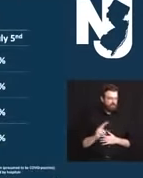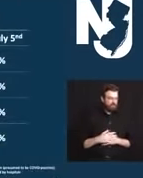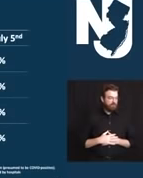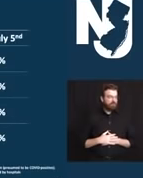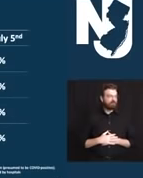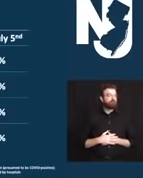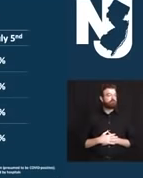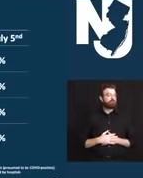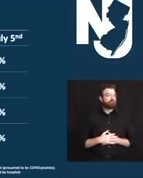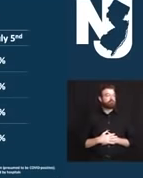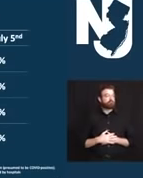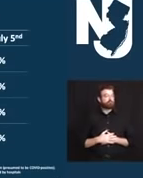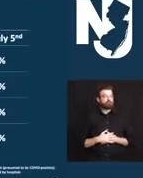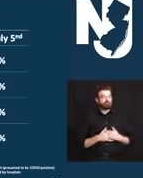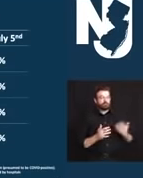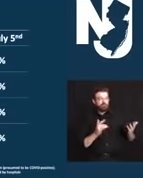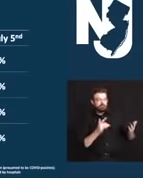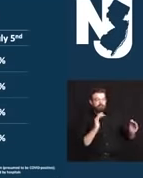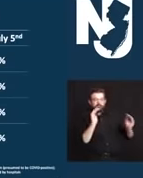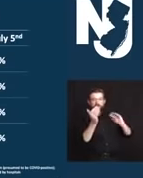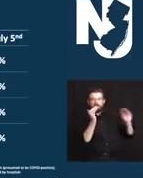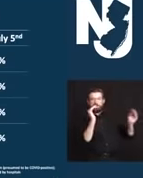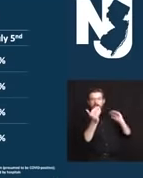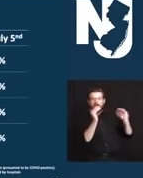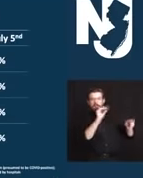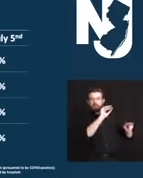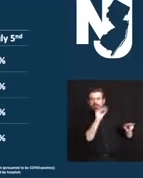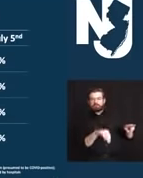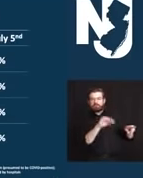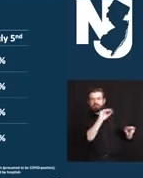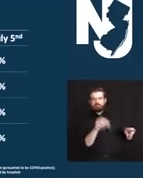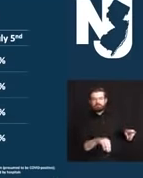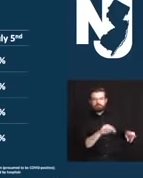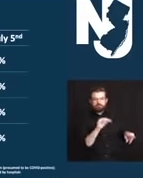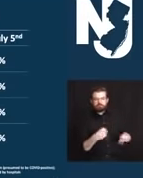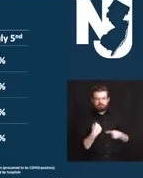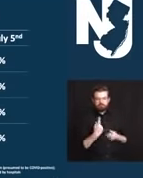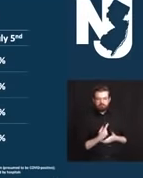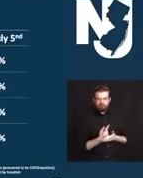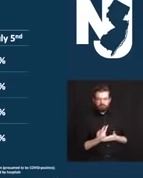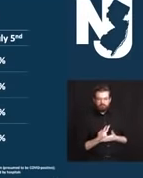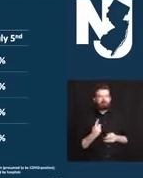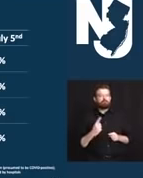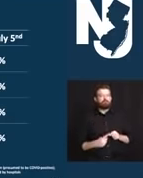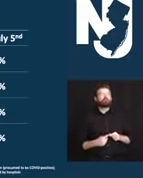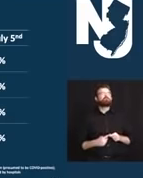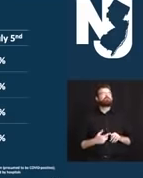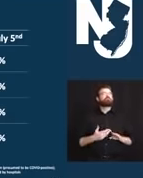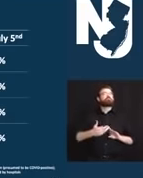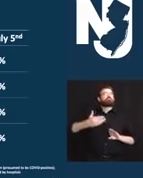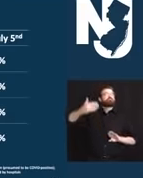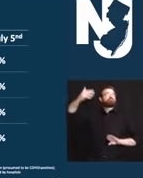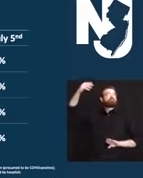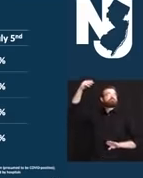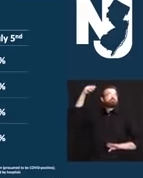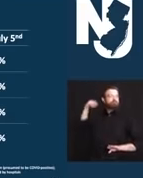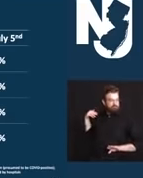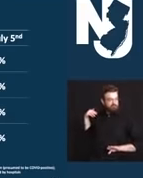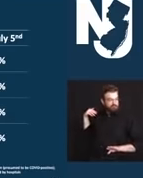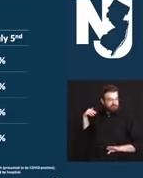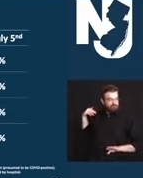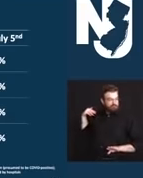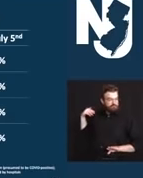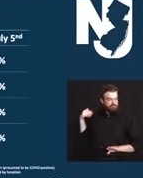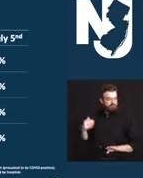hospital metrics stack up over both the past couple of weeks and since the peak. our standing in comparison to our